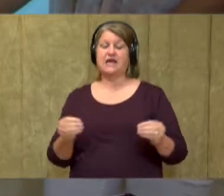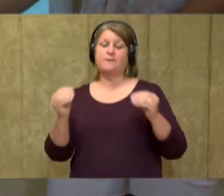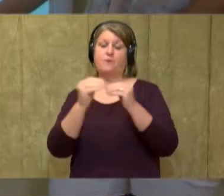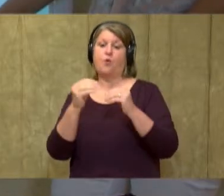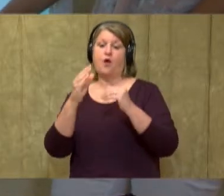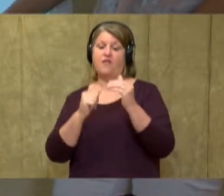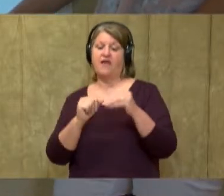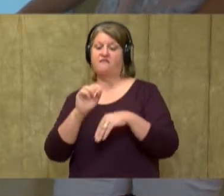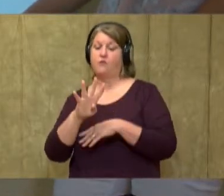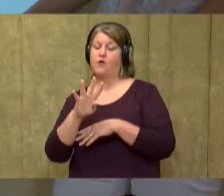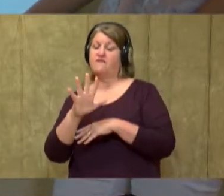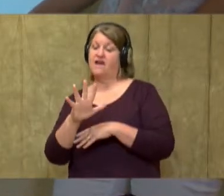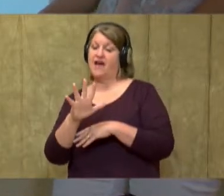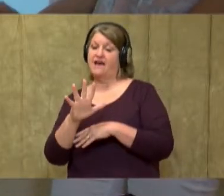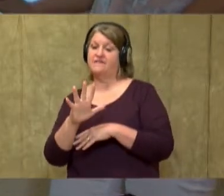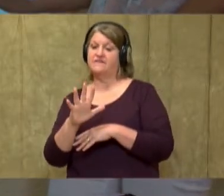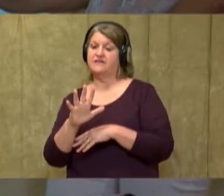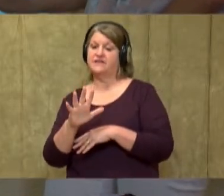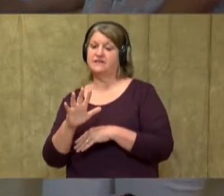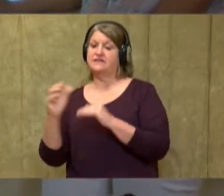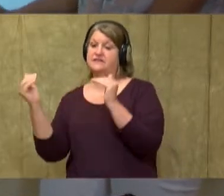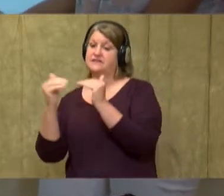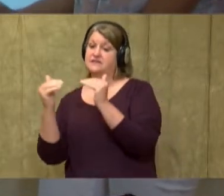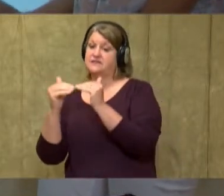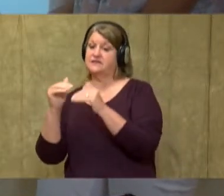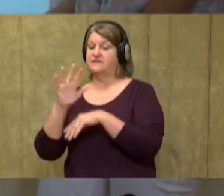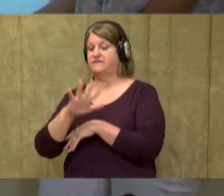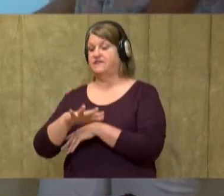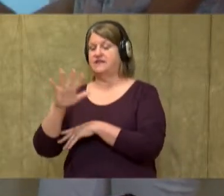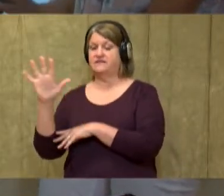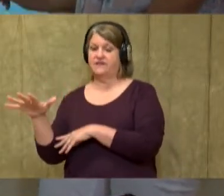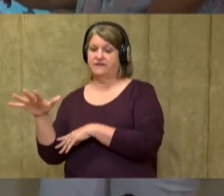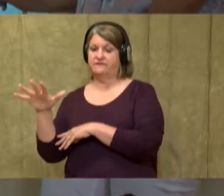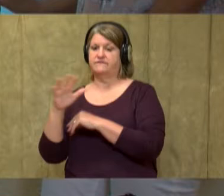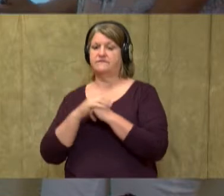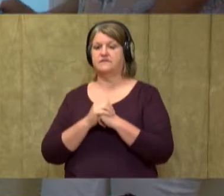than 45 is 55.